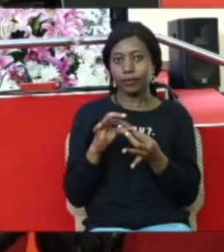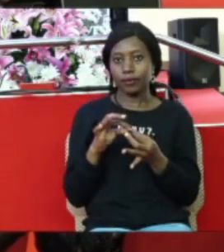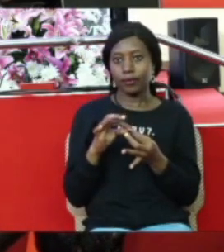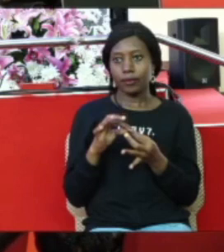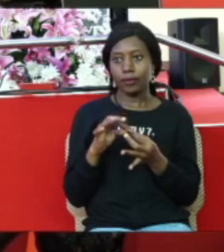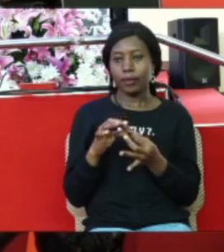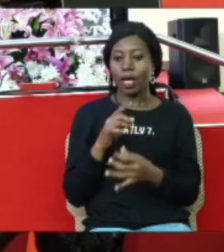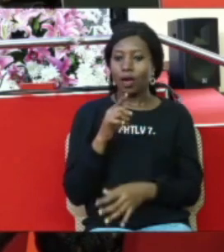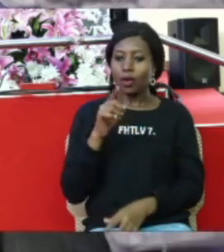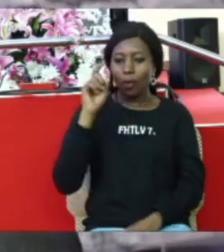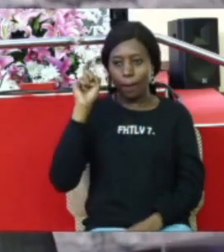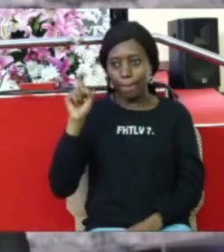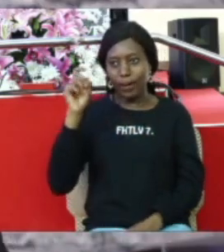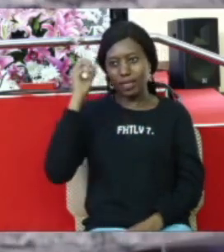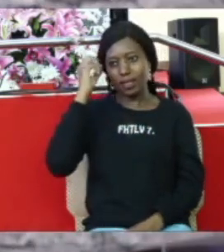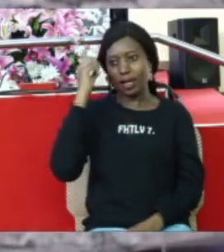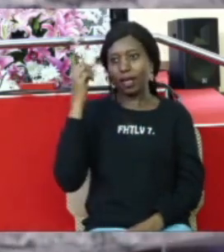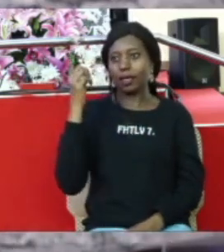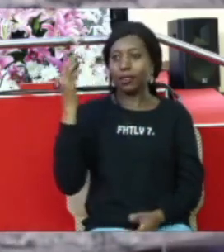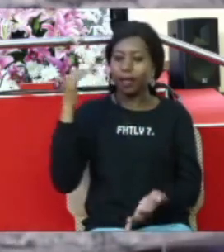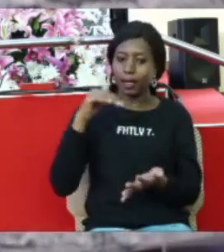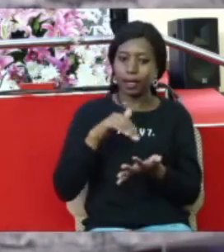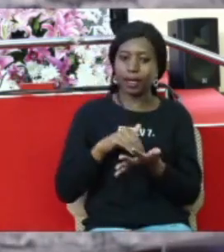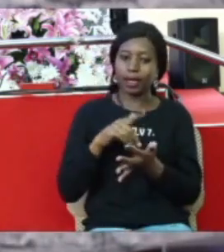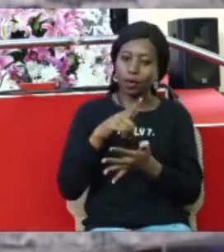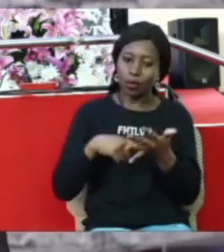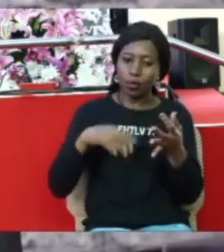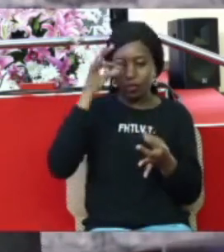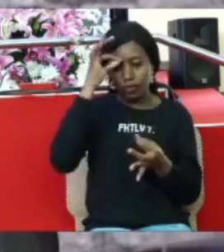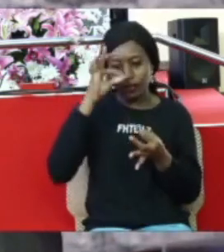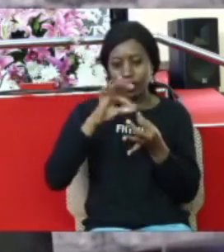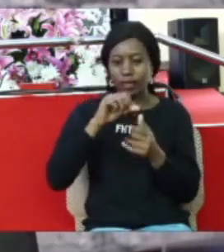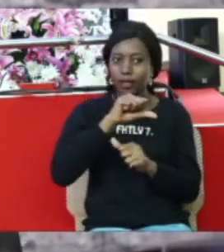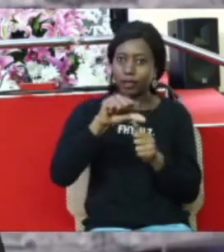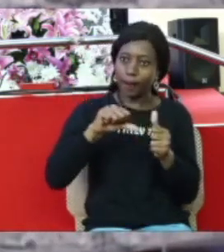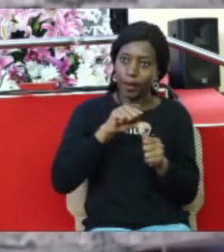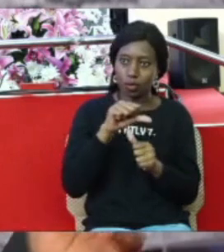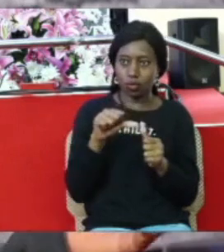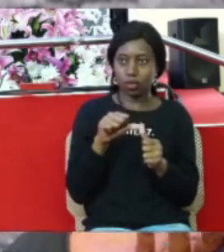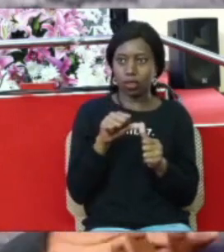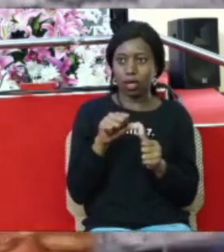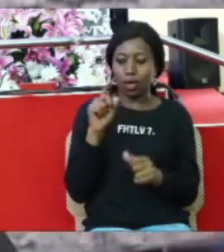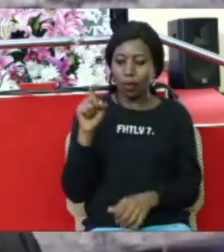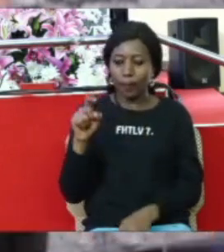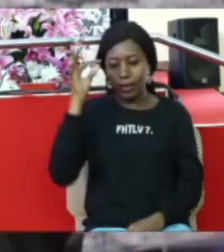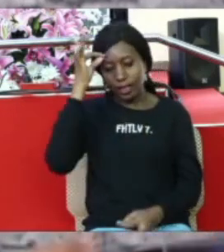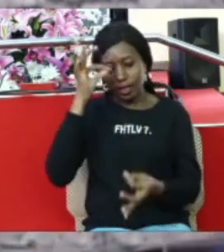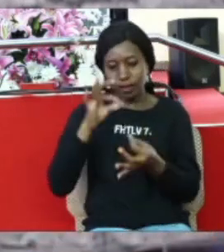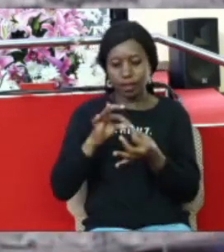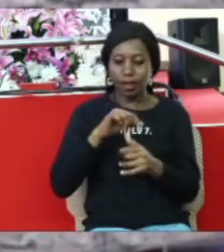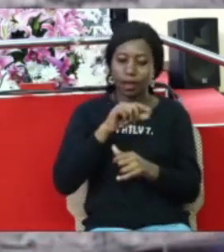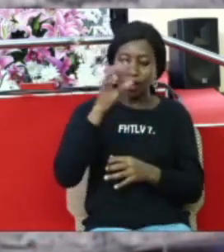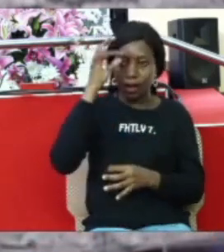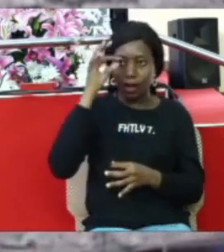understand again. Go back to class to understand again what faith is all about. I tell you, if you can understand what faith is all about, your life will never be